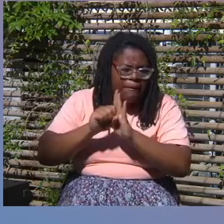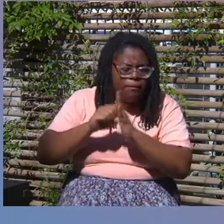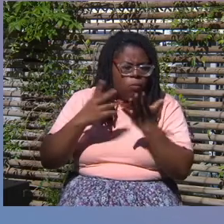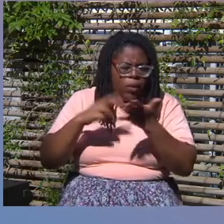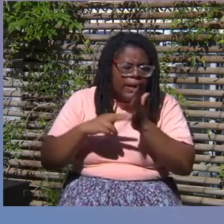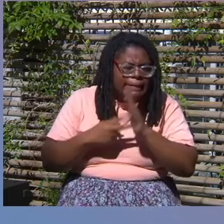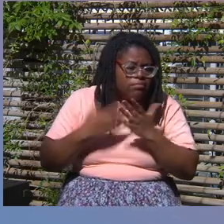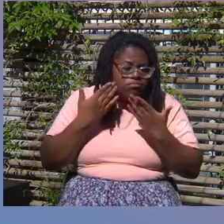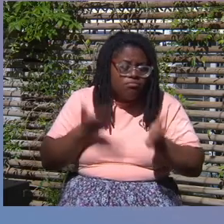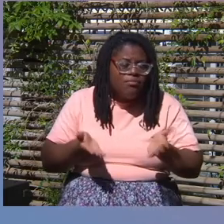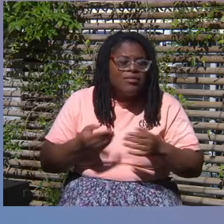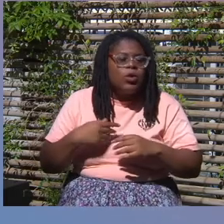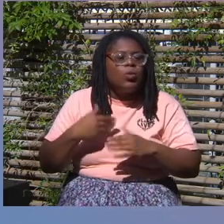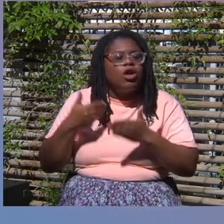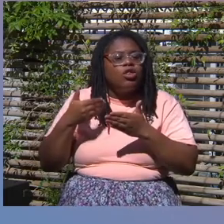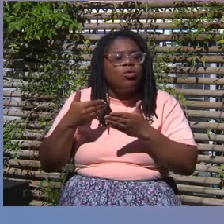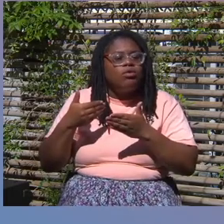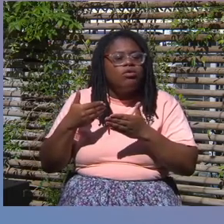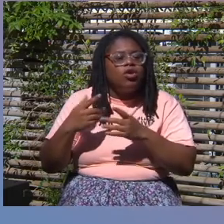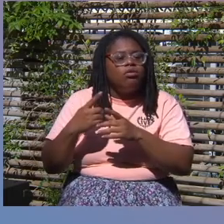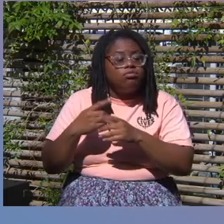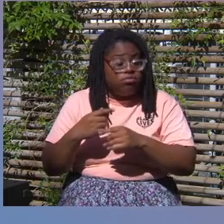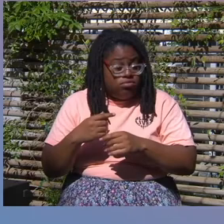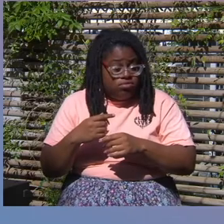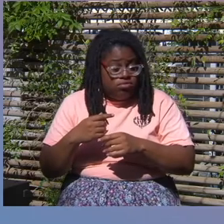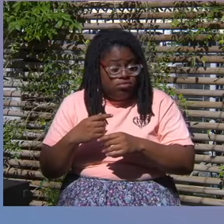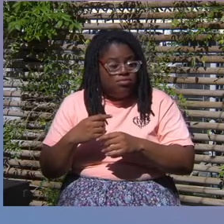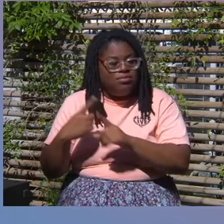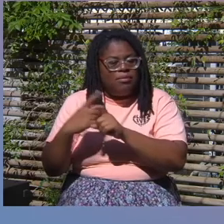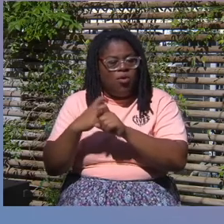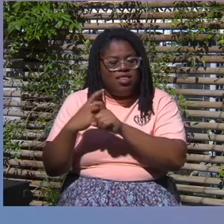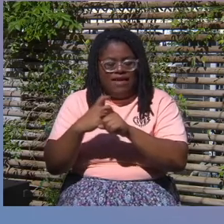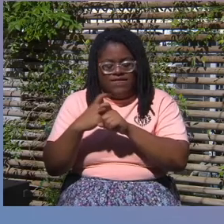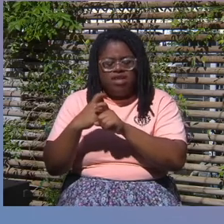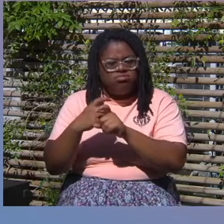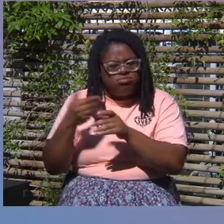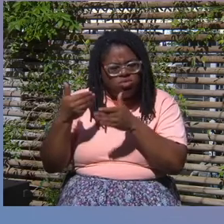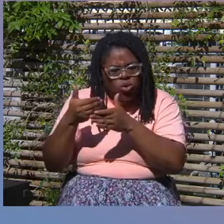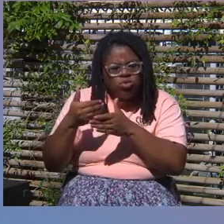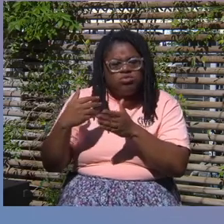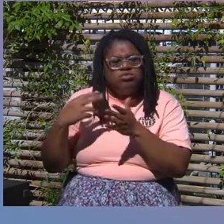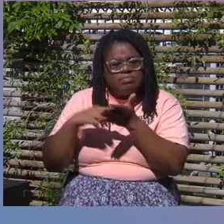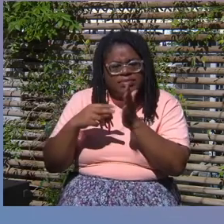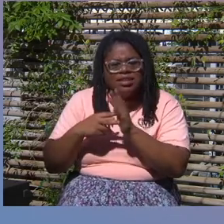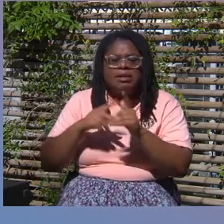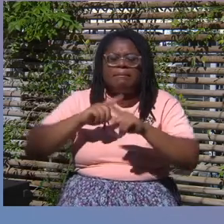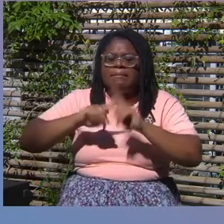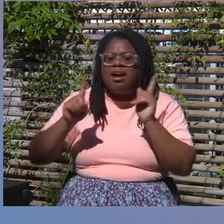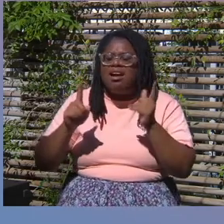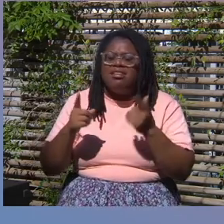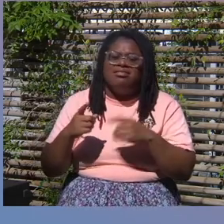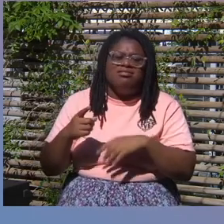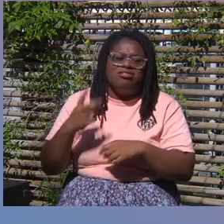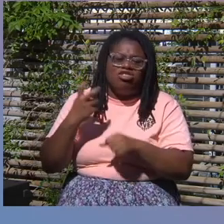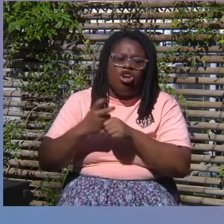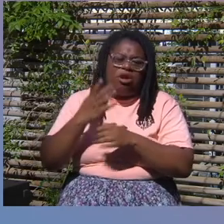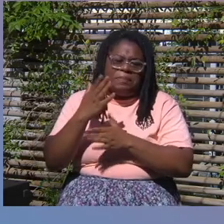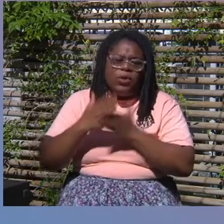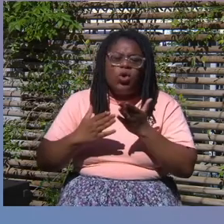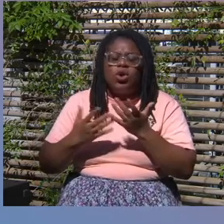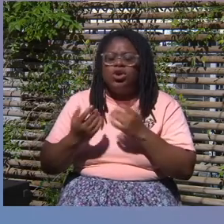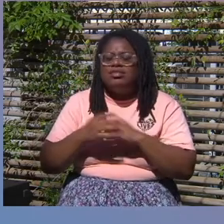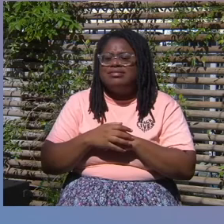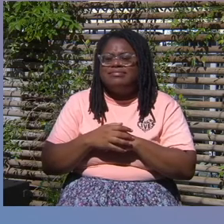all means. We're getting closer. But I love Mexico. I mean, the hard part over there